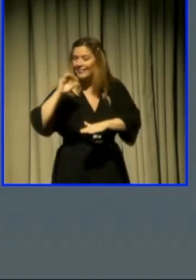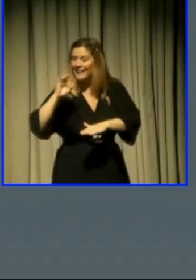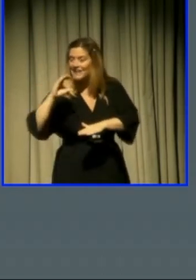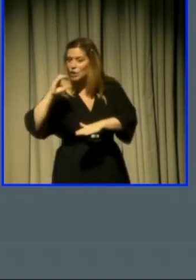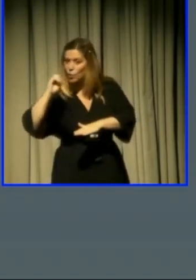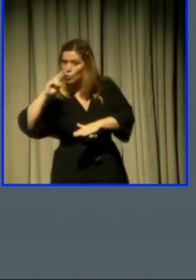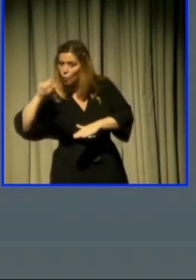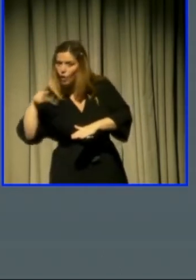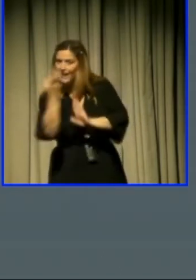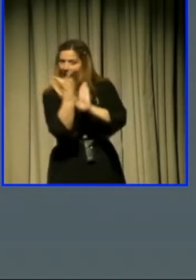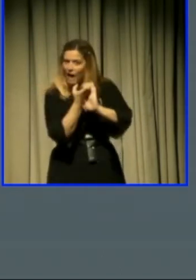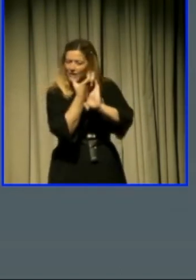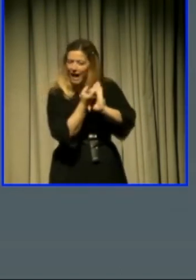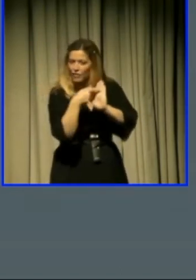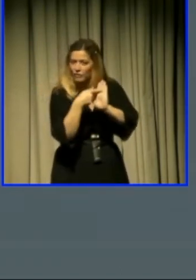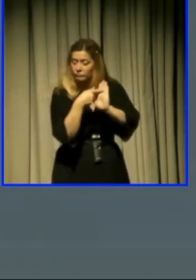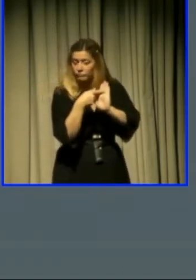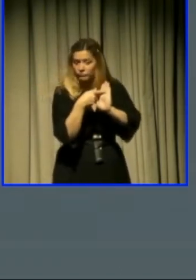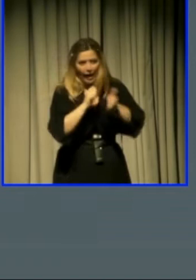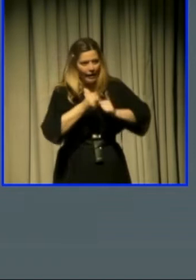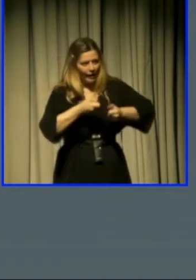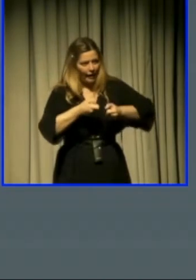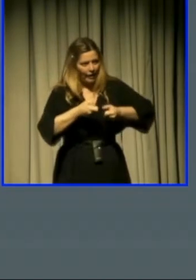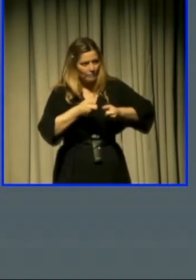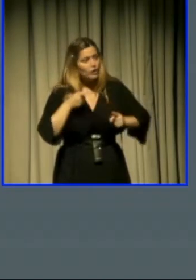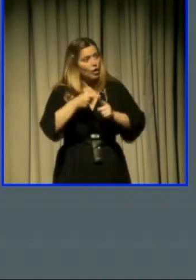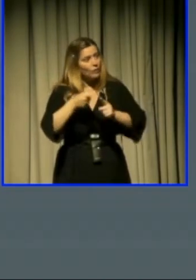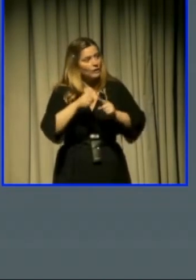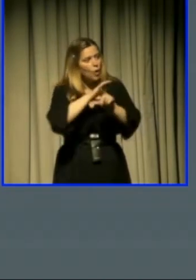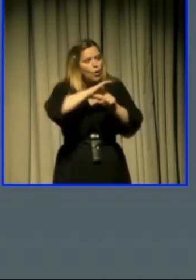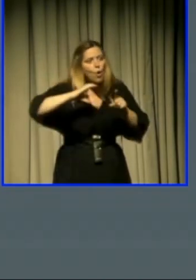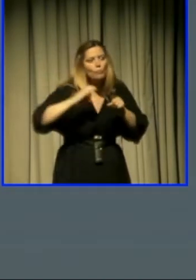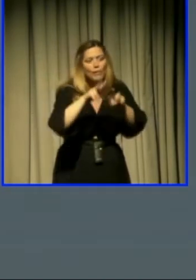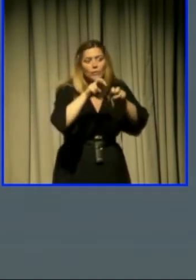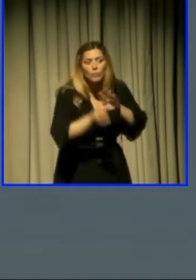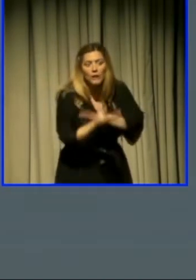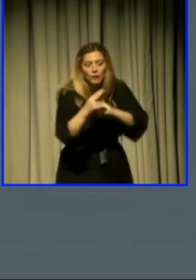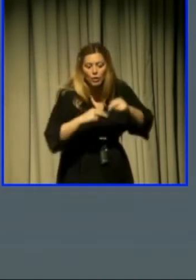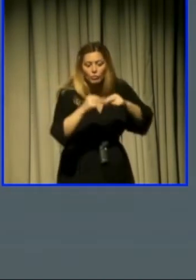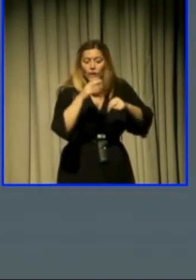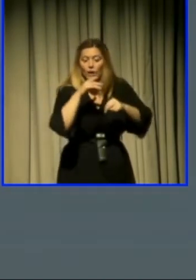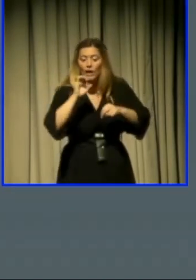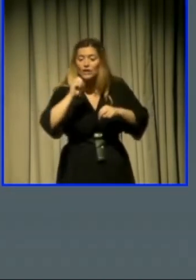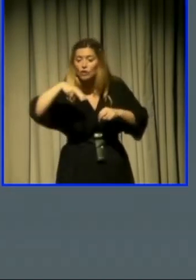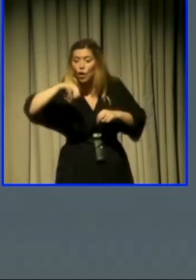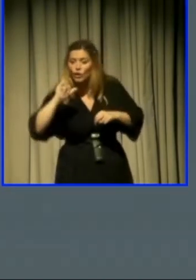application for gamers, typically. And now Sony is integrating that into their PlayStation